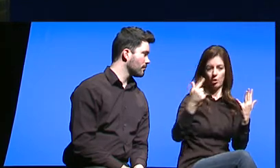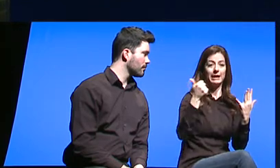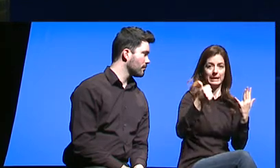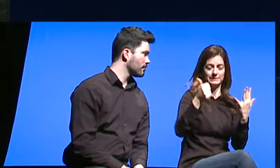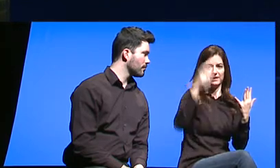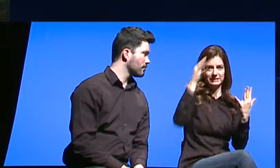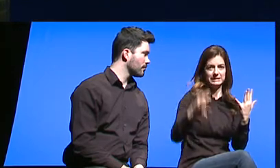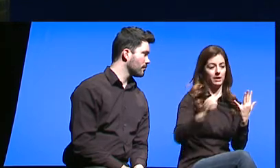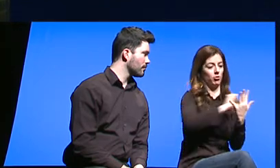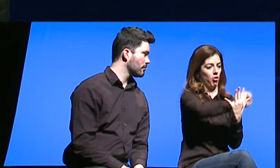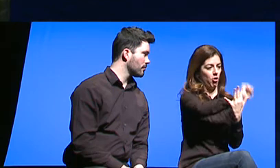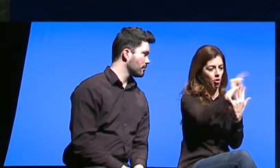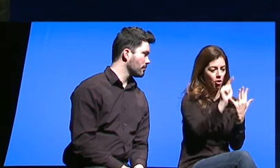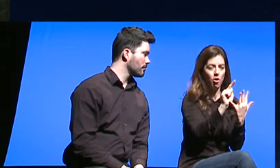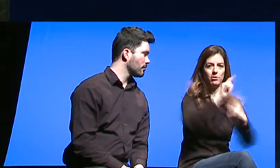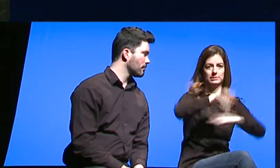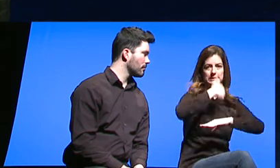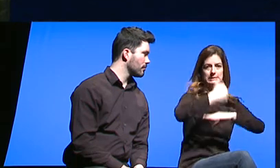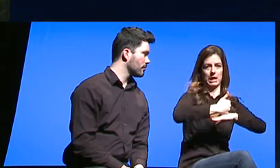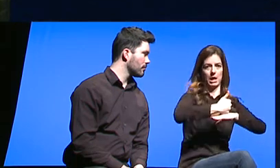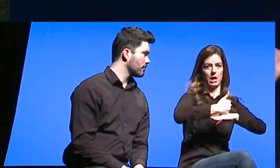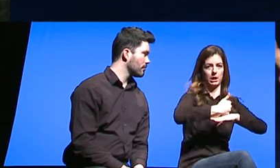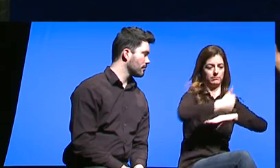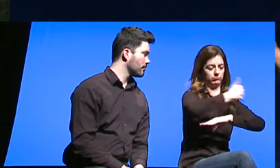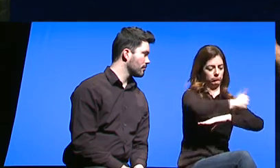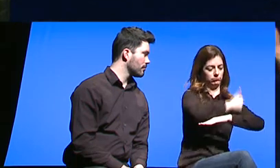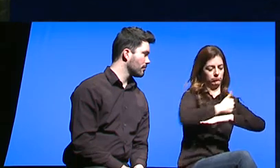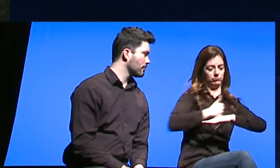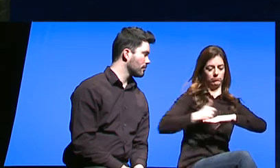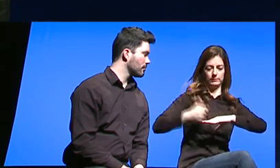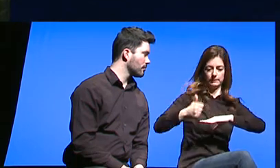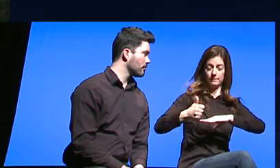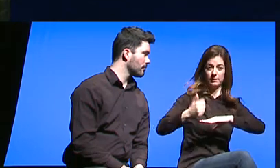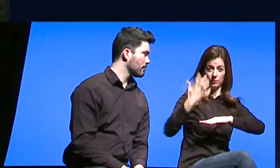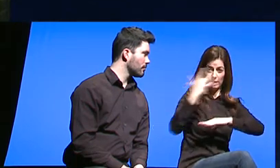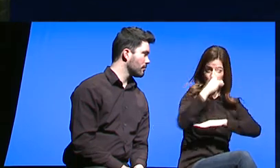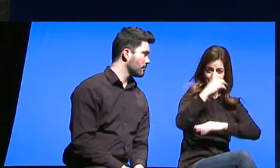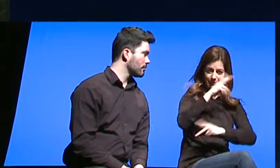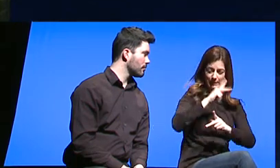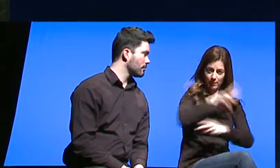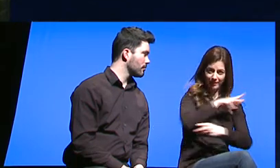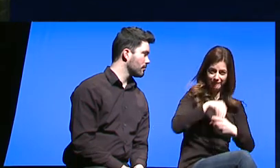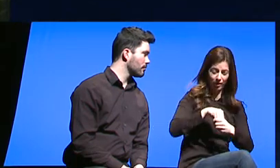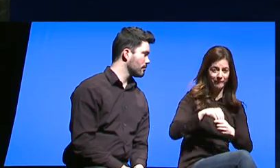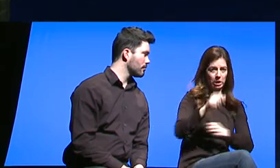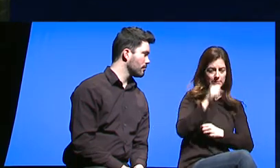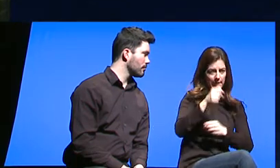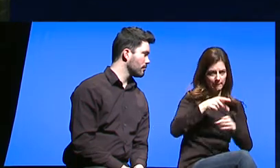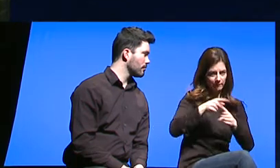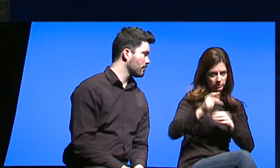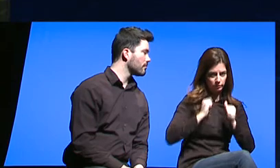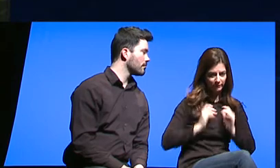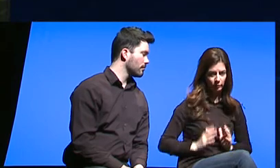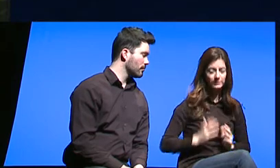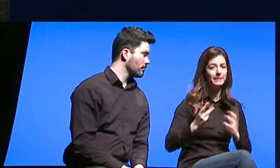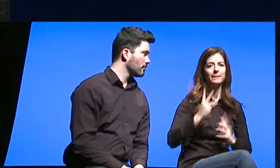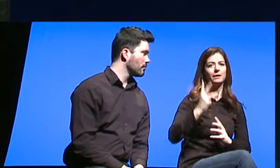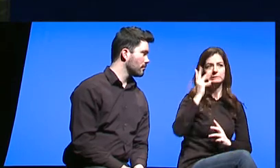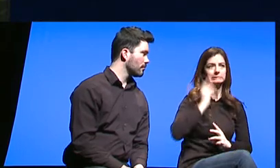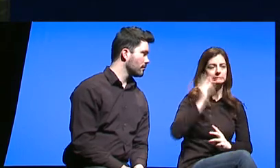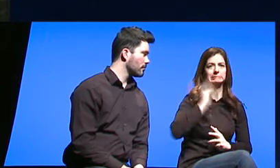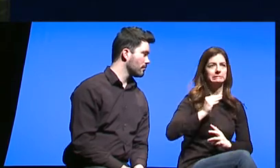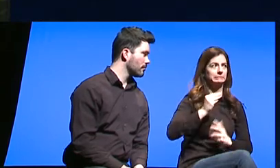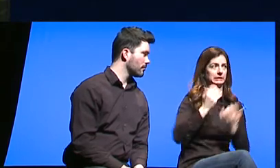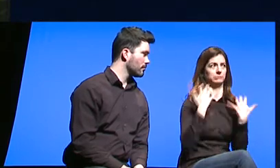the idea is that in order to work with non-professional performers who have maybe never spoken publicly, don't have a lot of performance